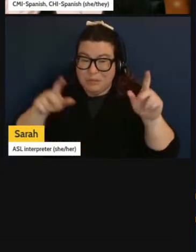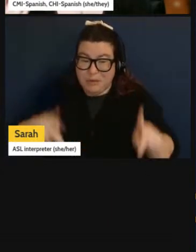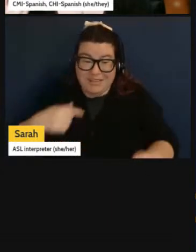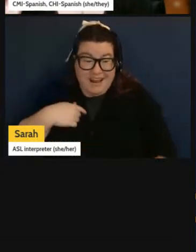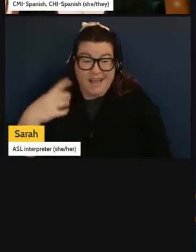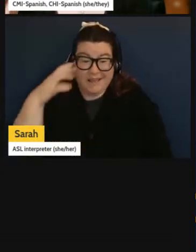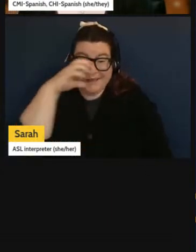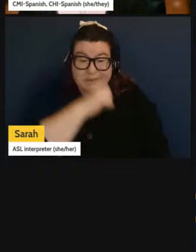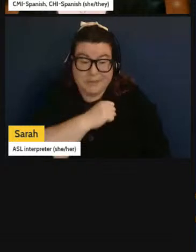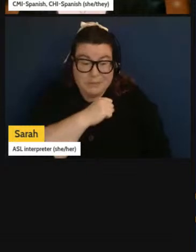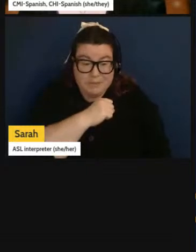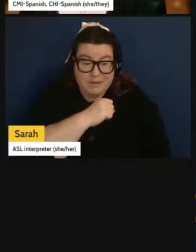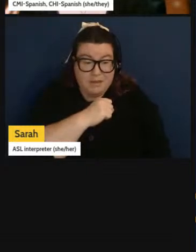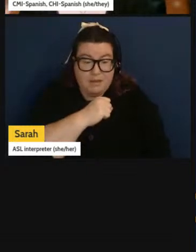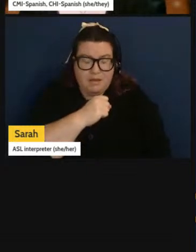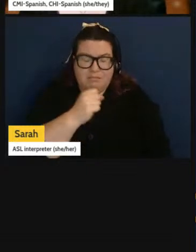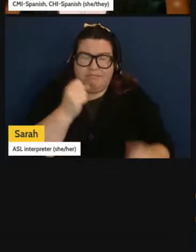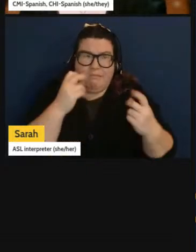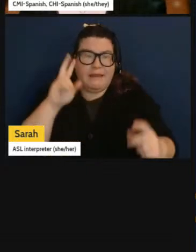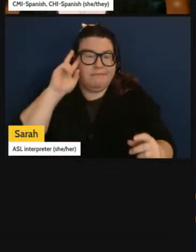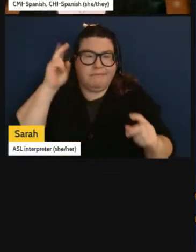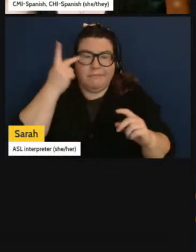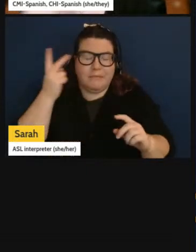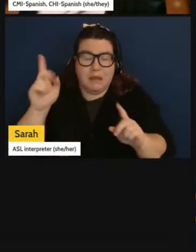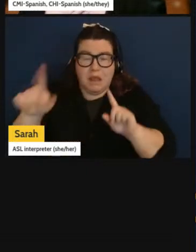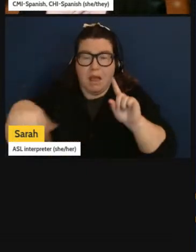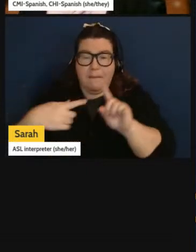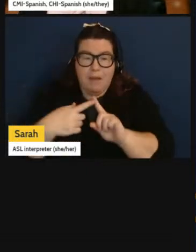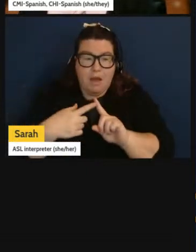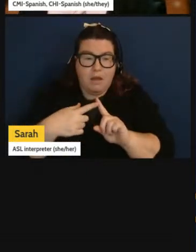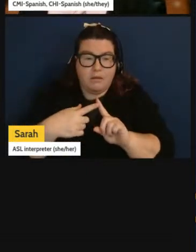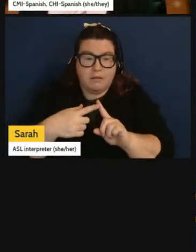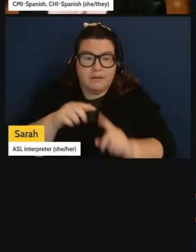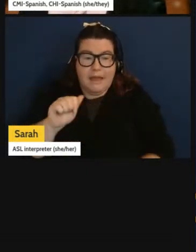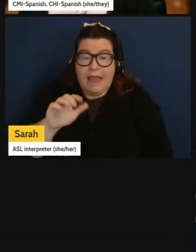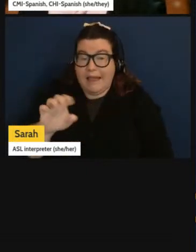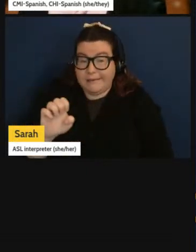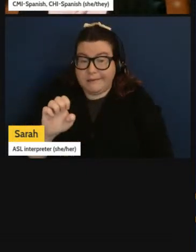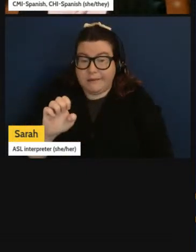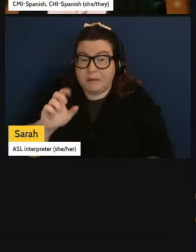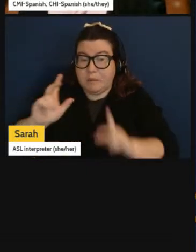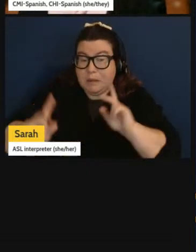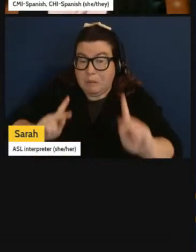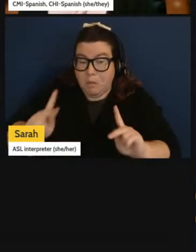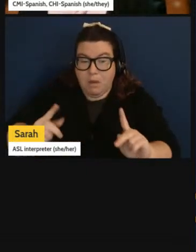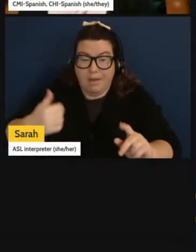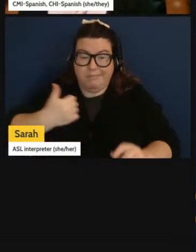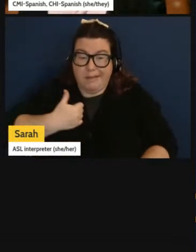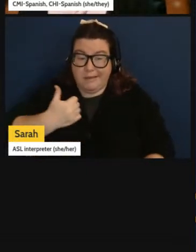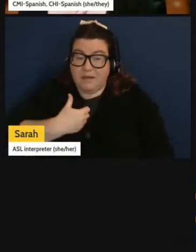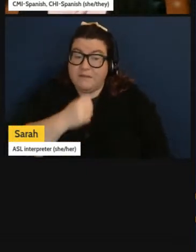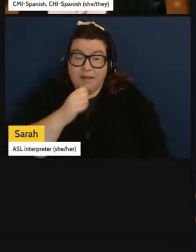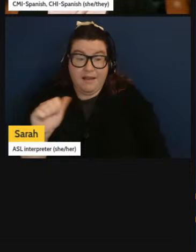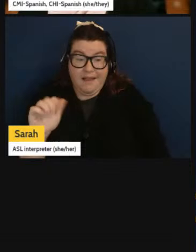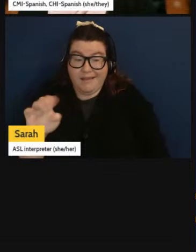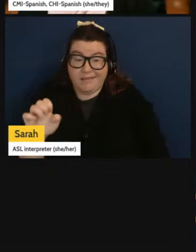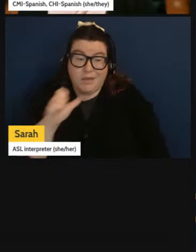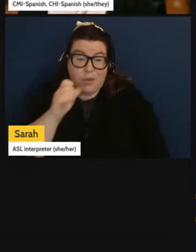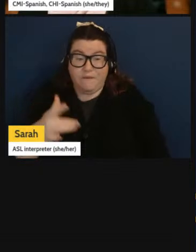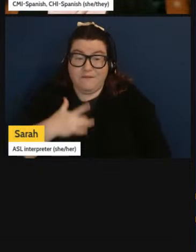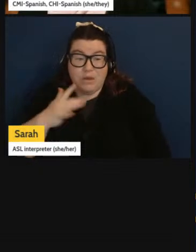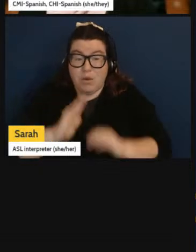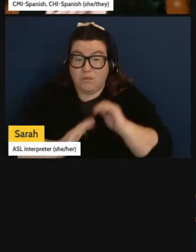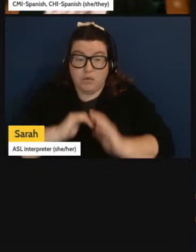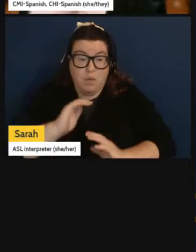There are a lot of misconceptions about asexual people, but as someone who's not asexual myself, I don't feel comfortable